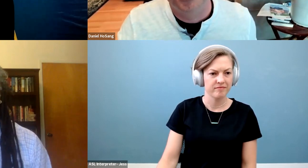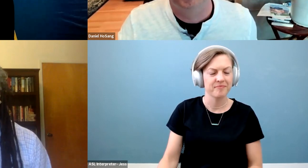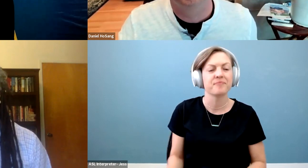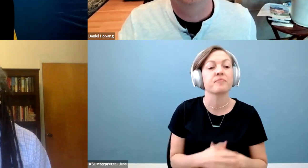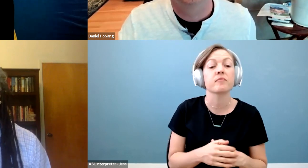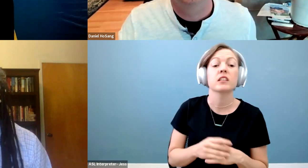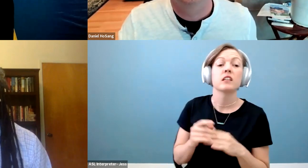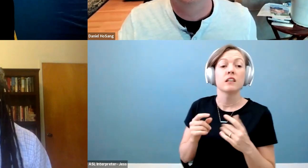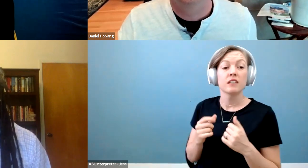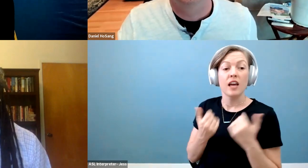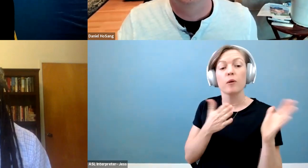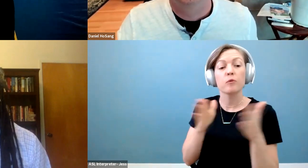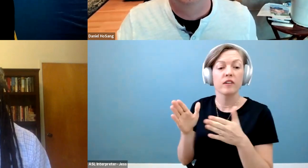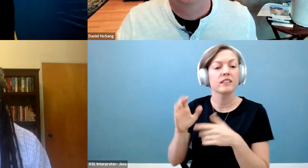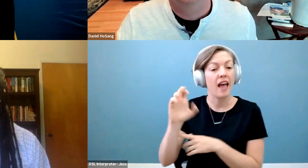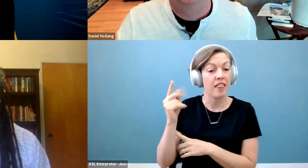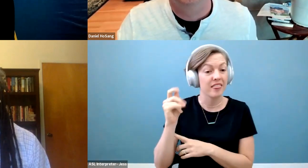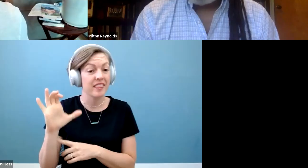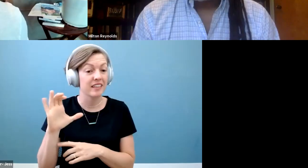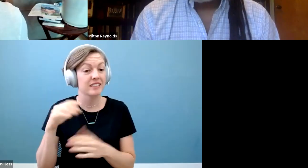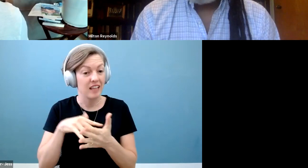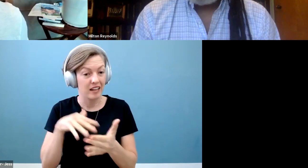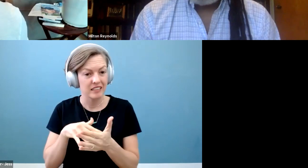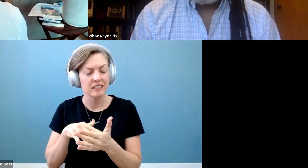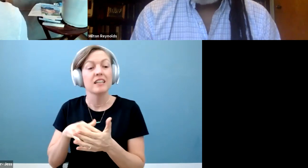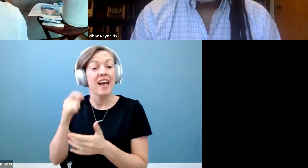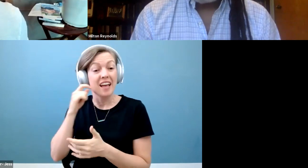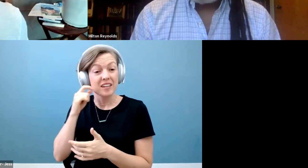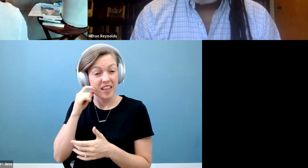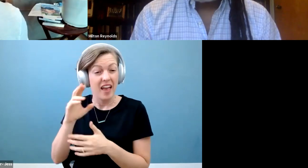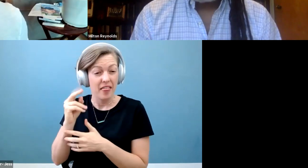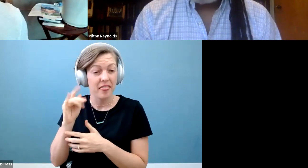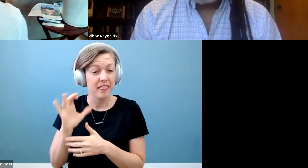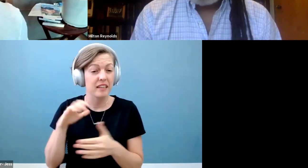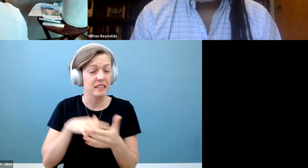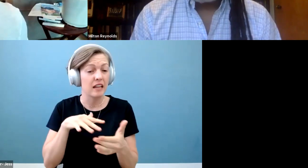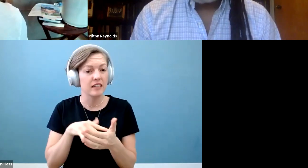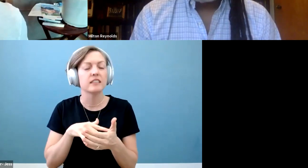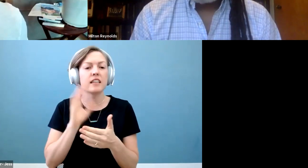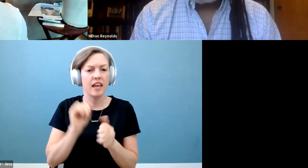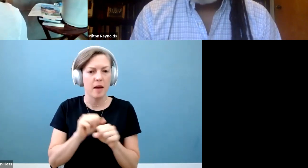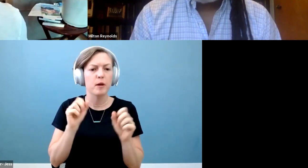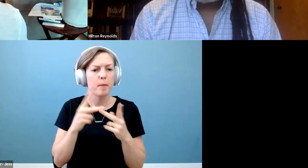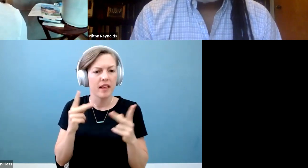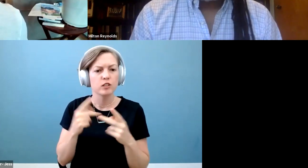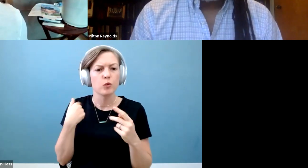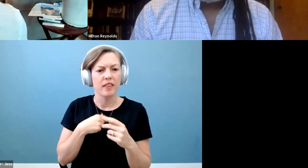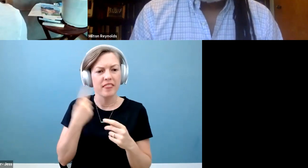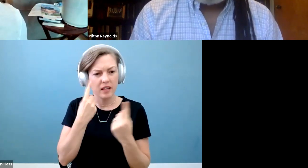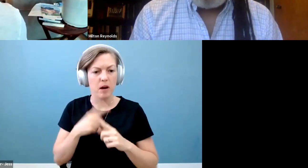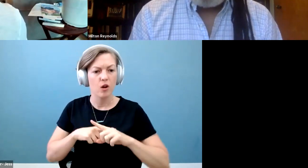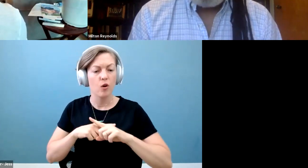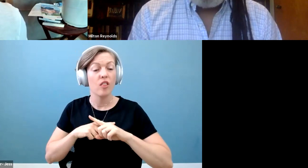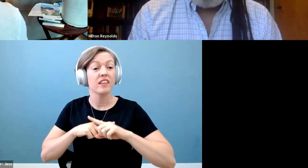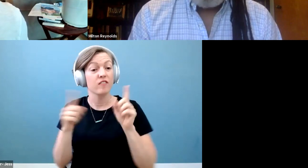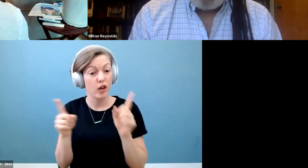studies. And I think ethnic studies can be a place in which we begin to think about differential or relational